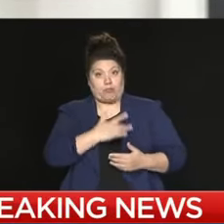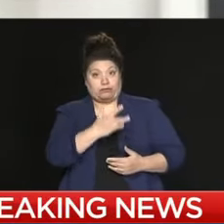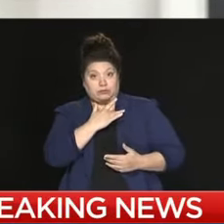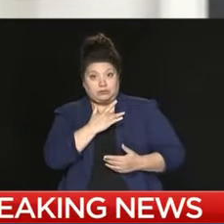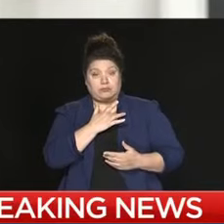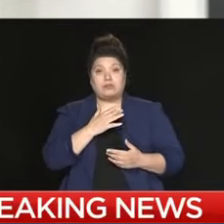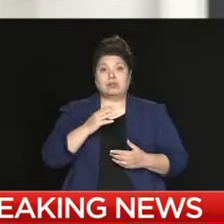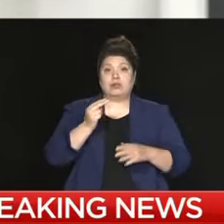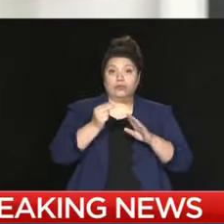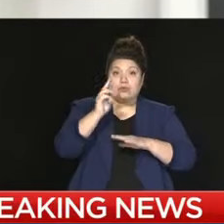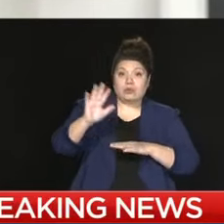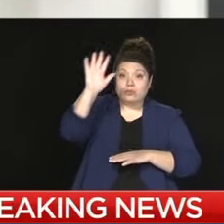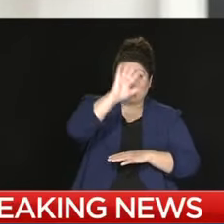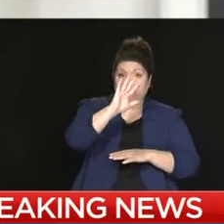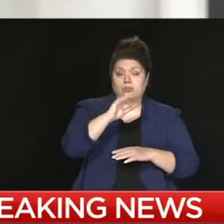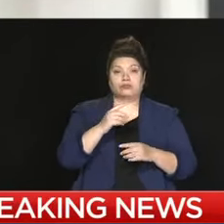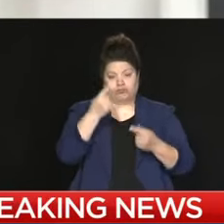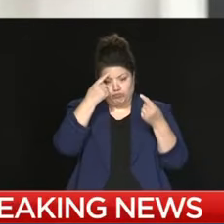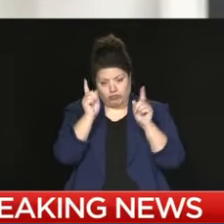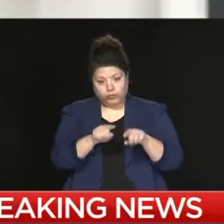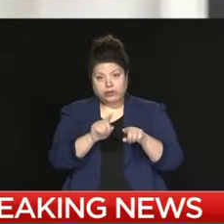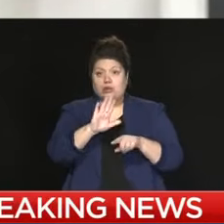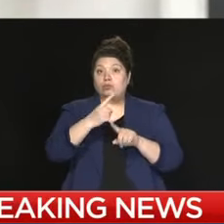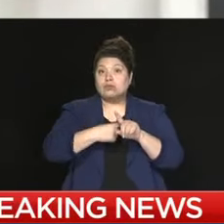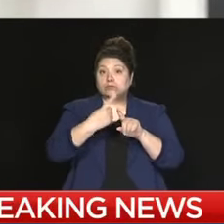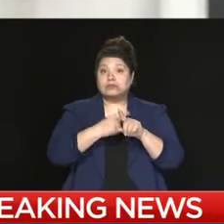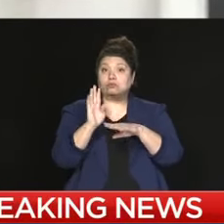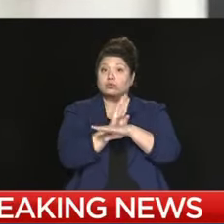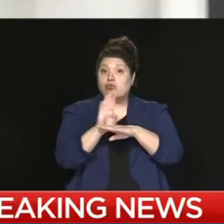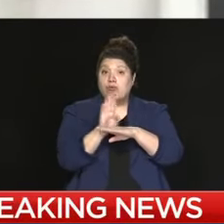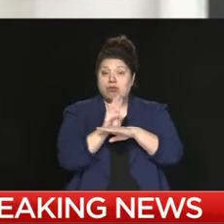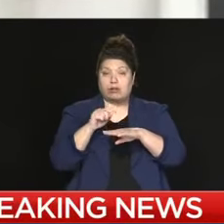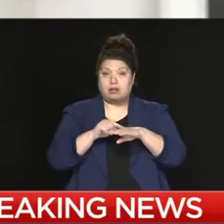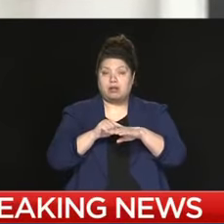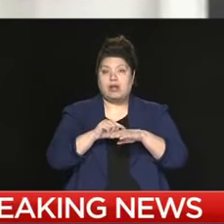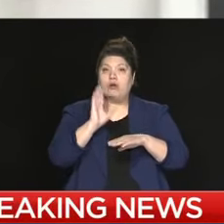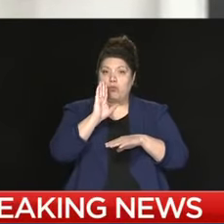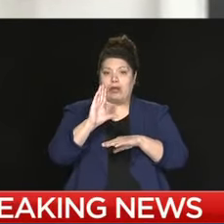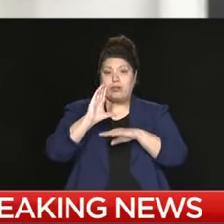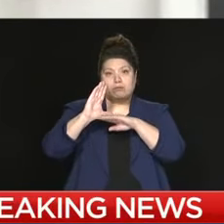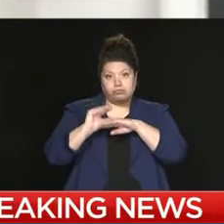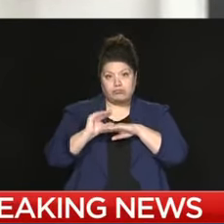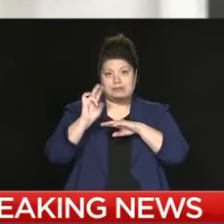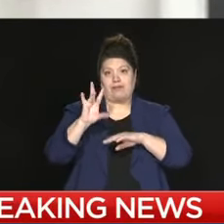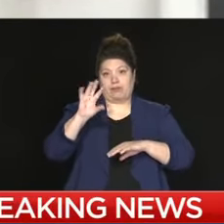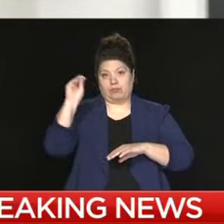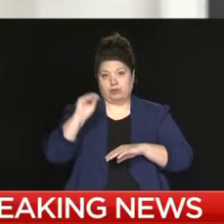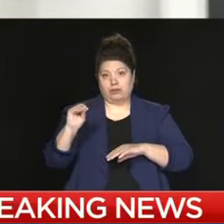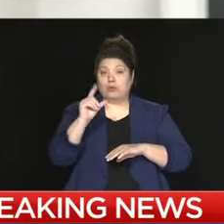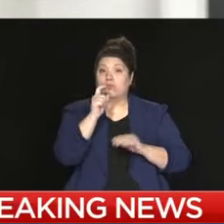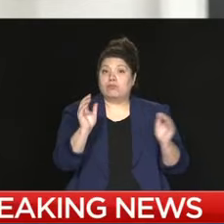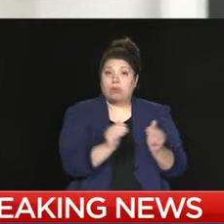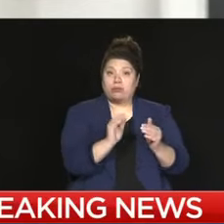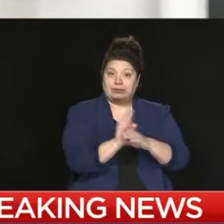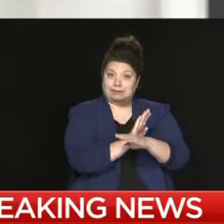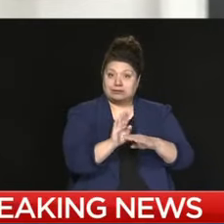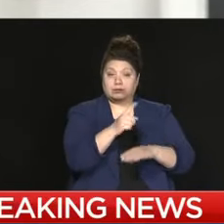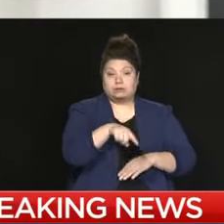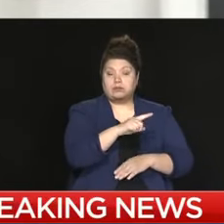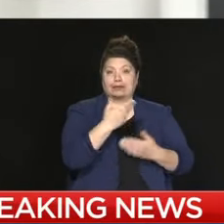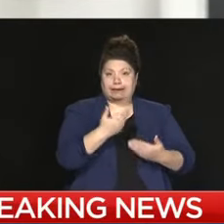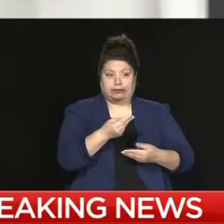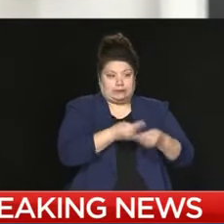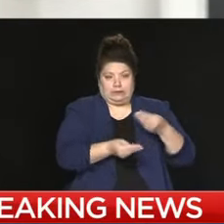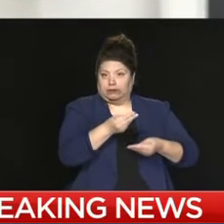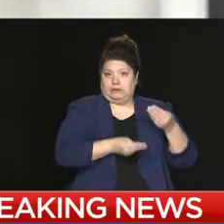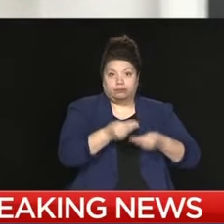all provinces and territories to lower rent by 75% for small and medium-sized businesses that have been affected